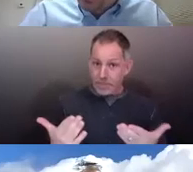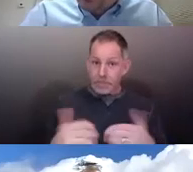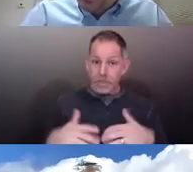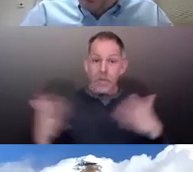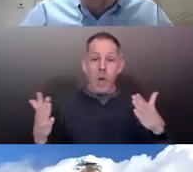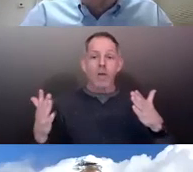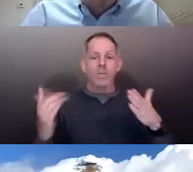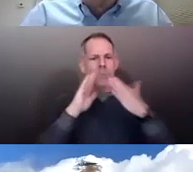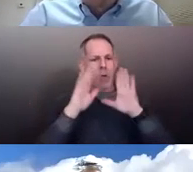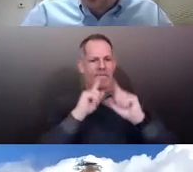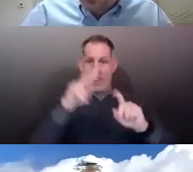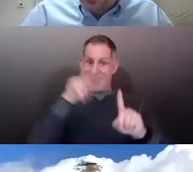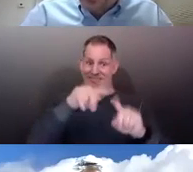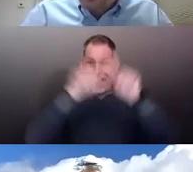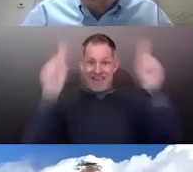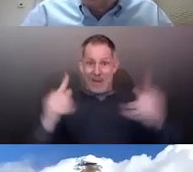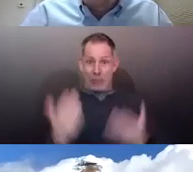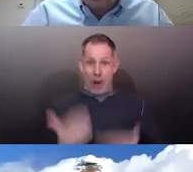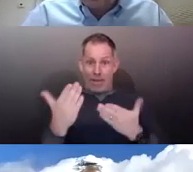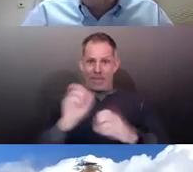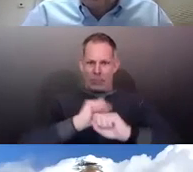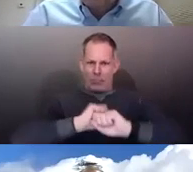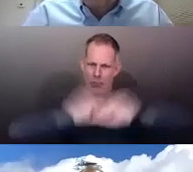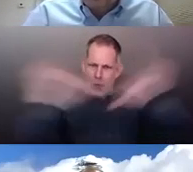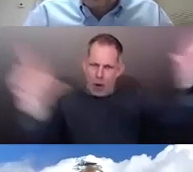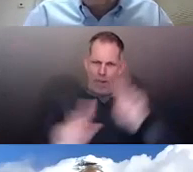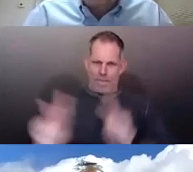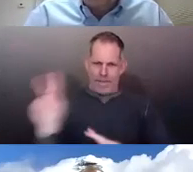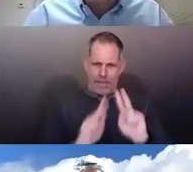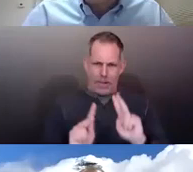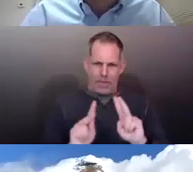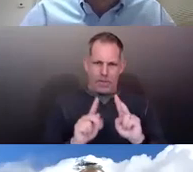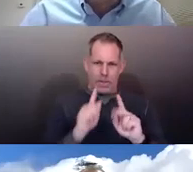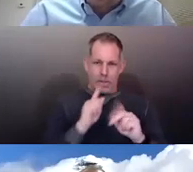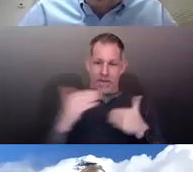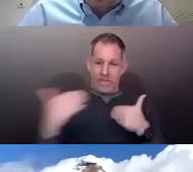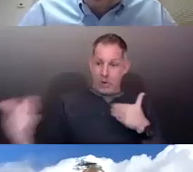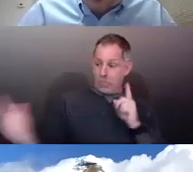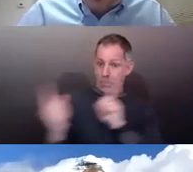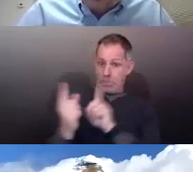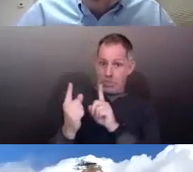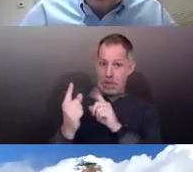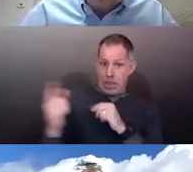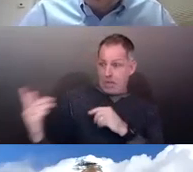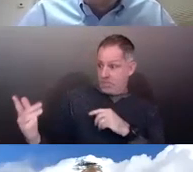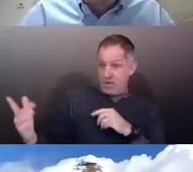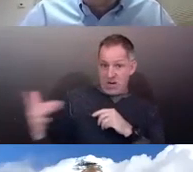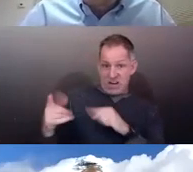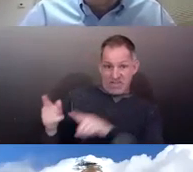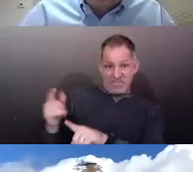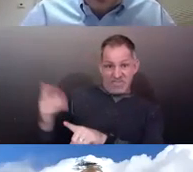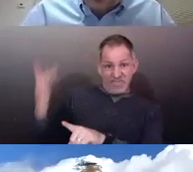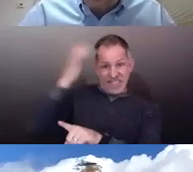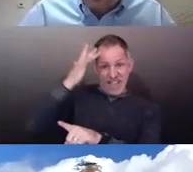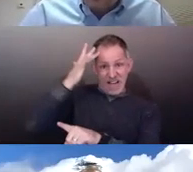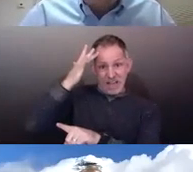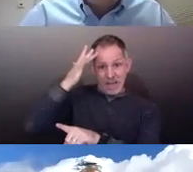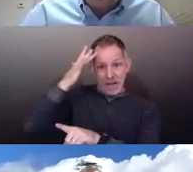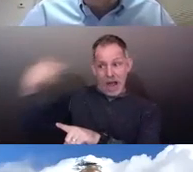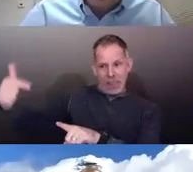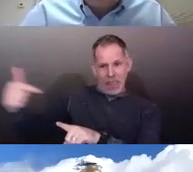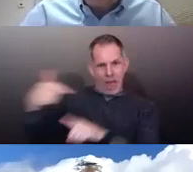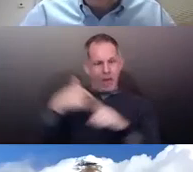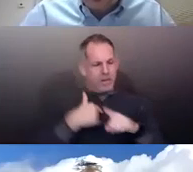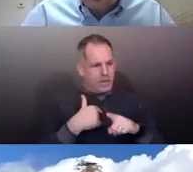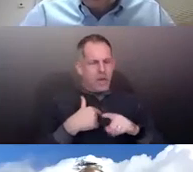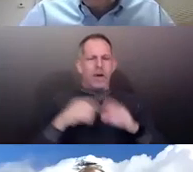close contact to a case, a positive test helps us confirm your diagnosis, but even a negative test,